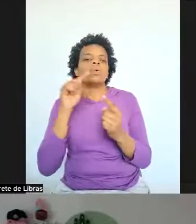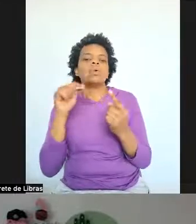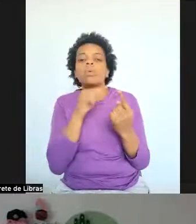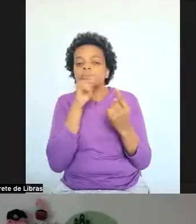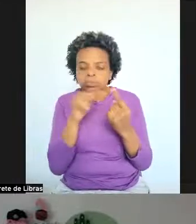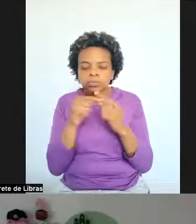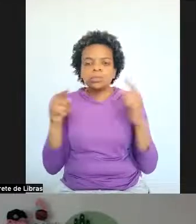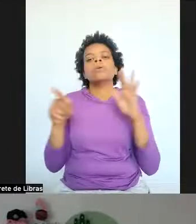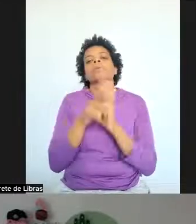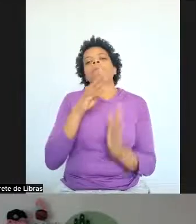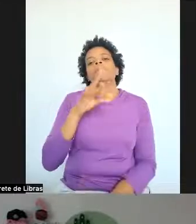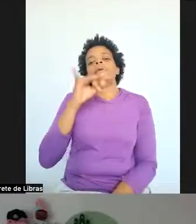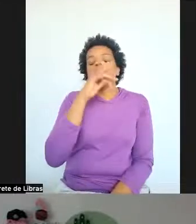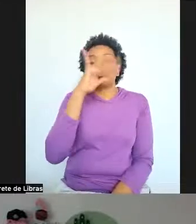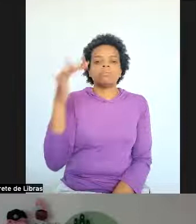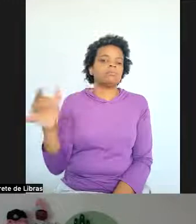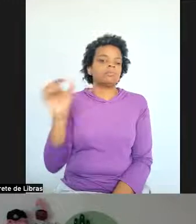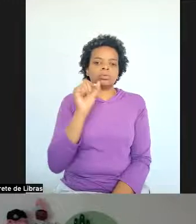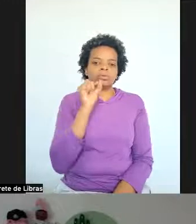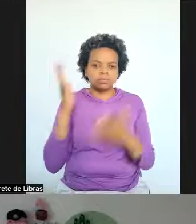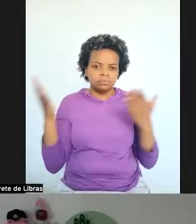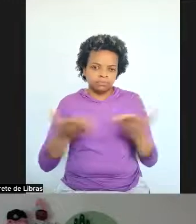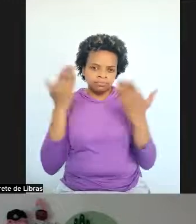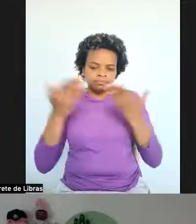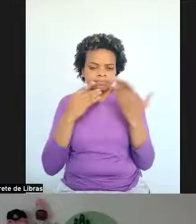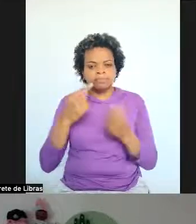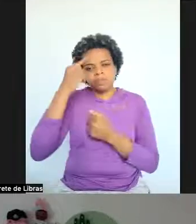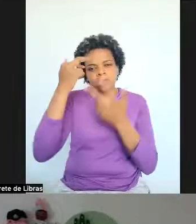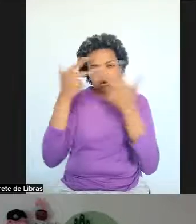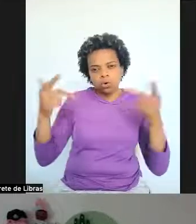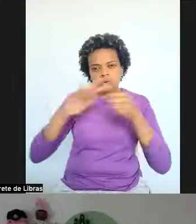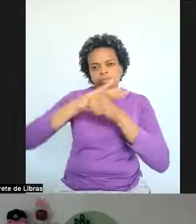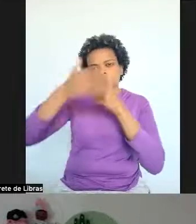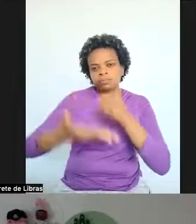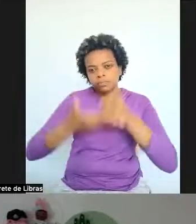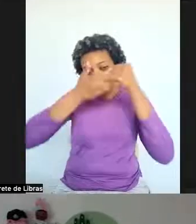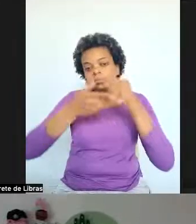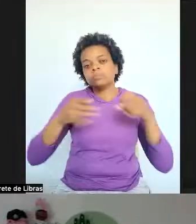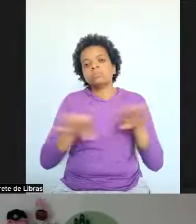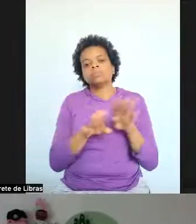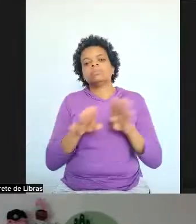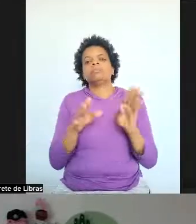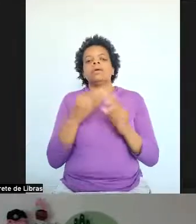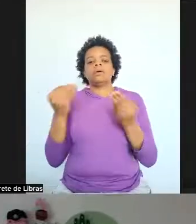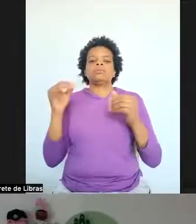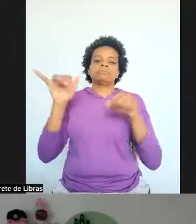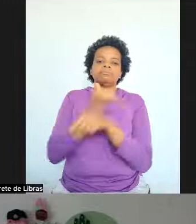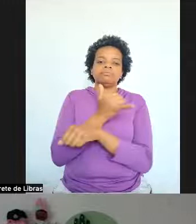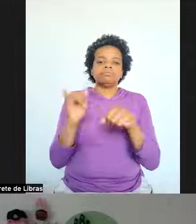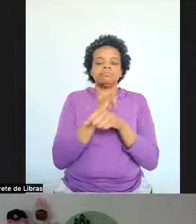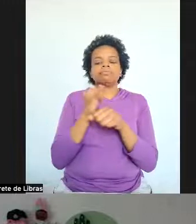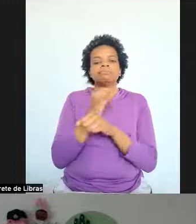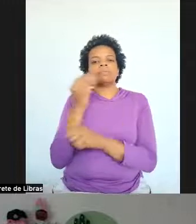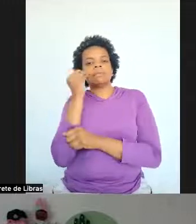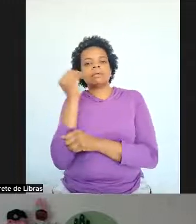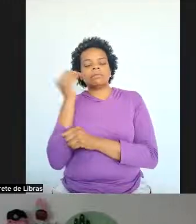why our focus here is to incentive sustainable initiatives and